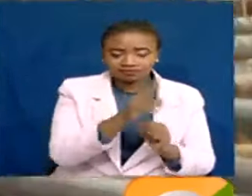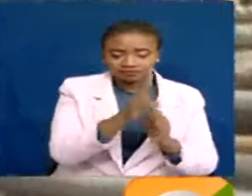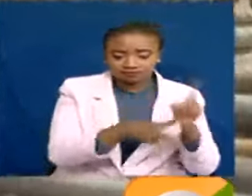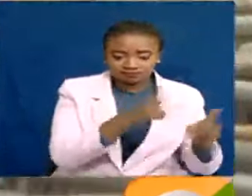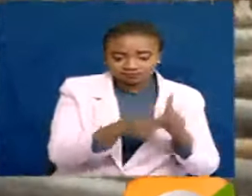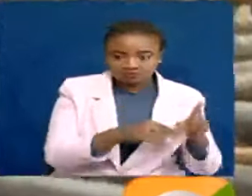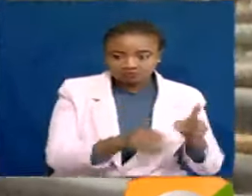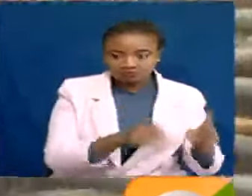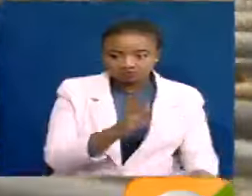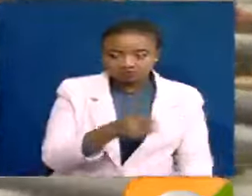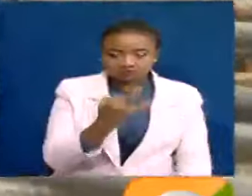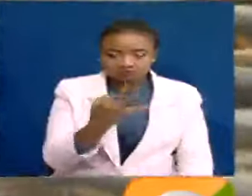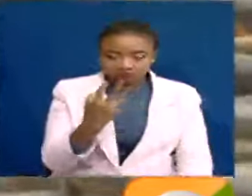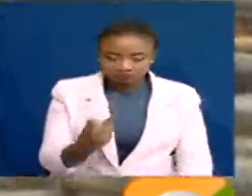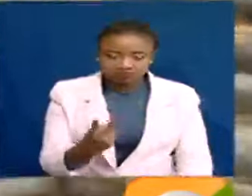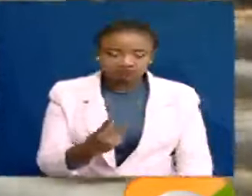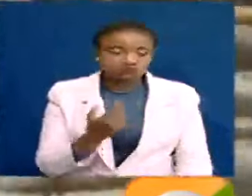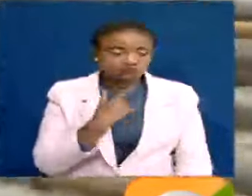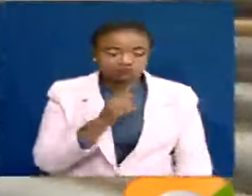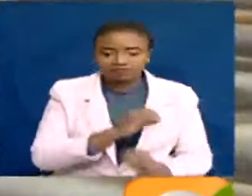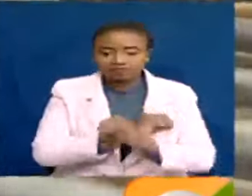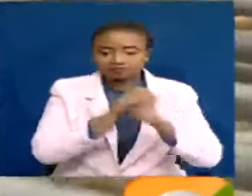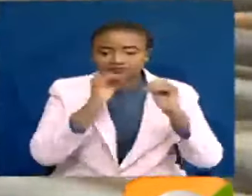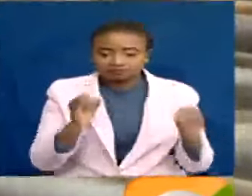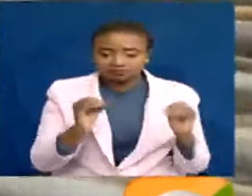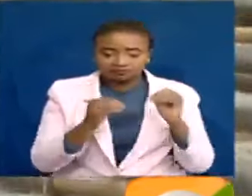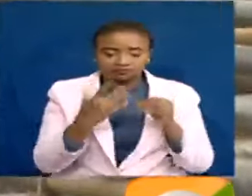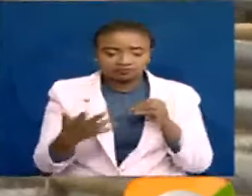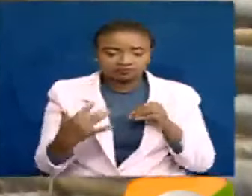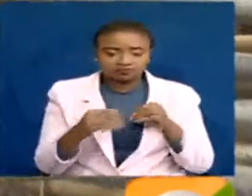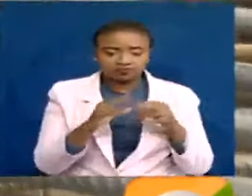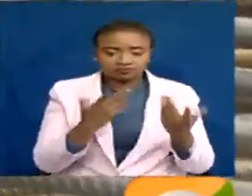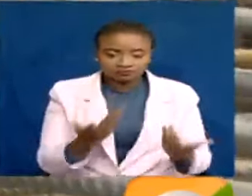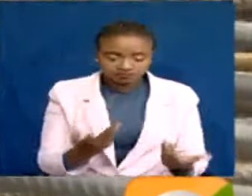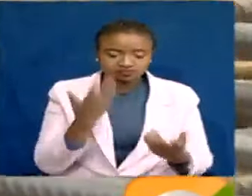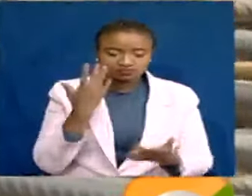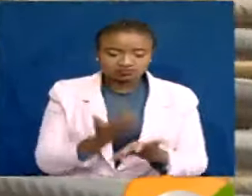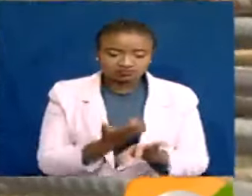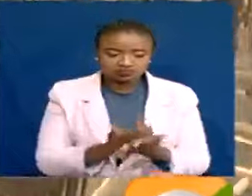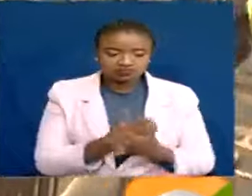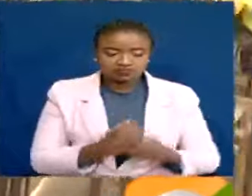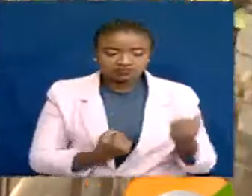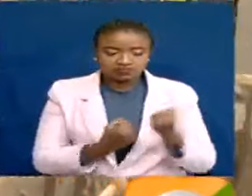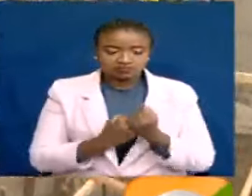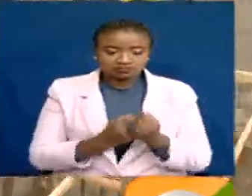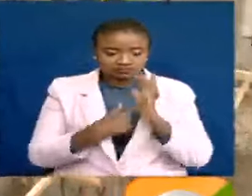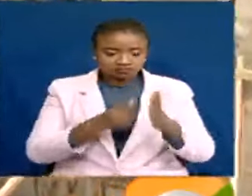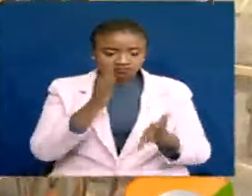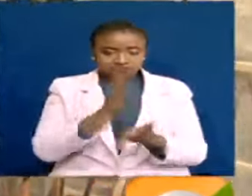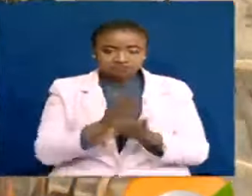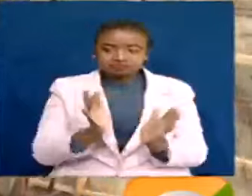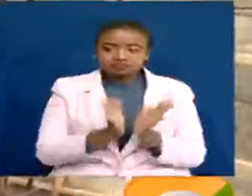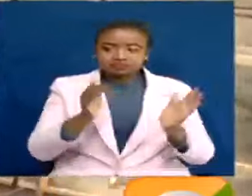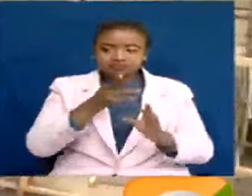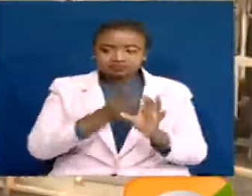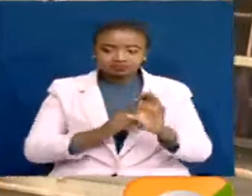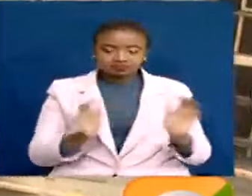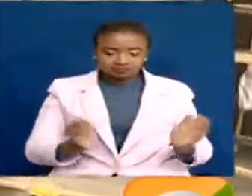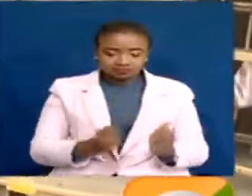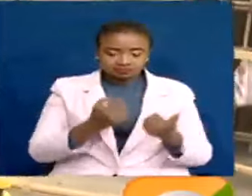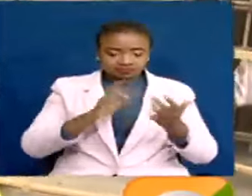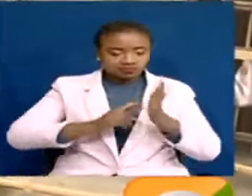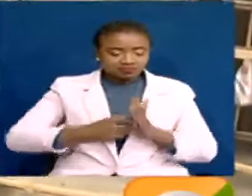sampled project loans did not have documentations or evidence to support public participation, leading to projects which did not